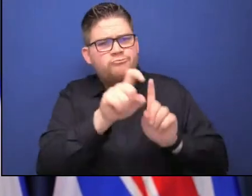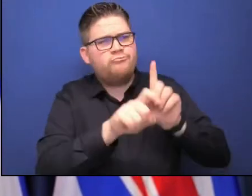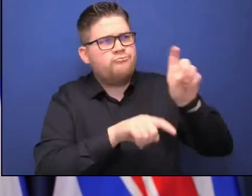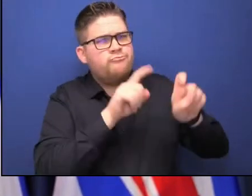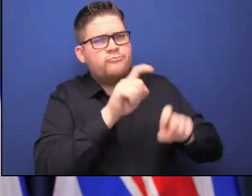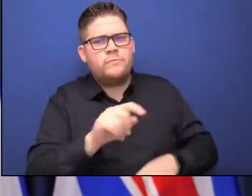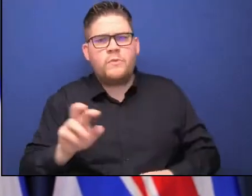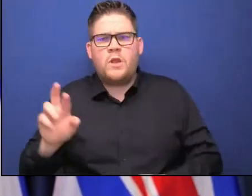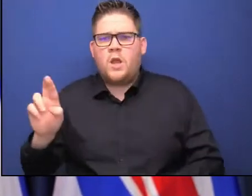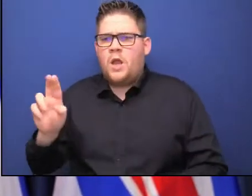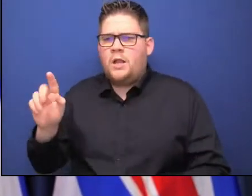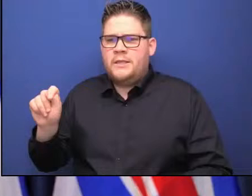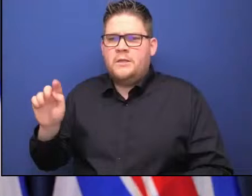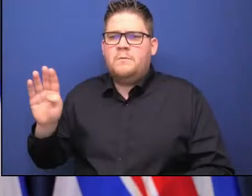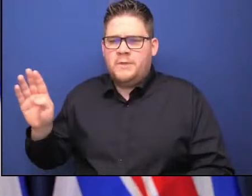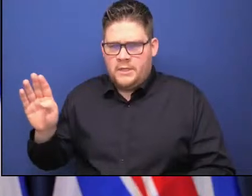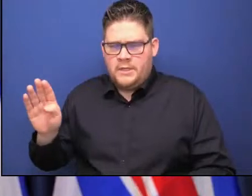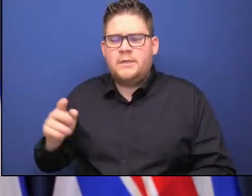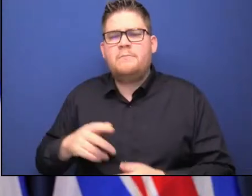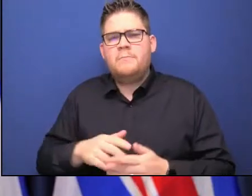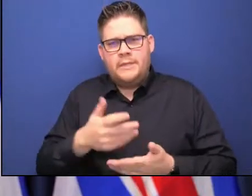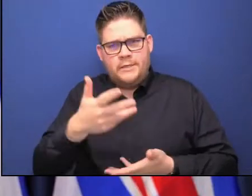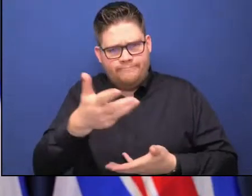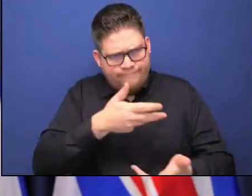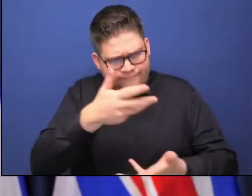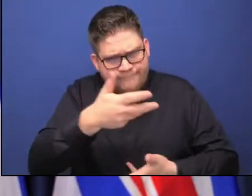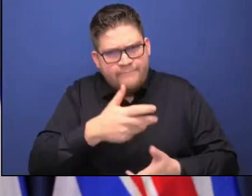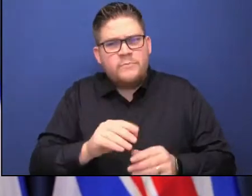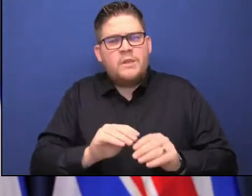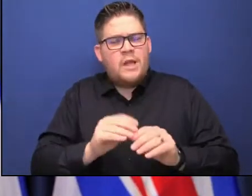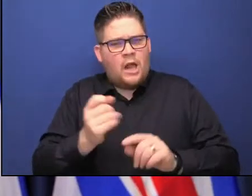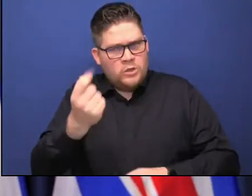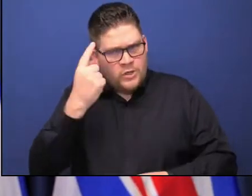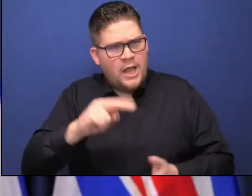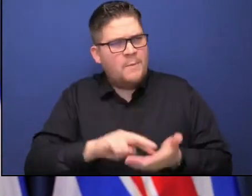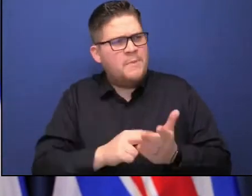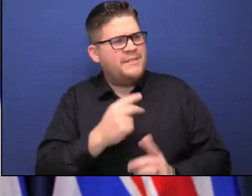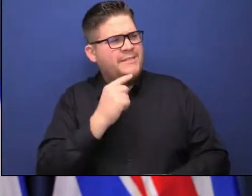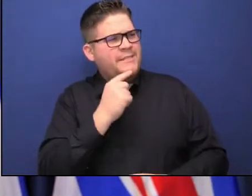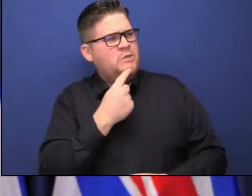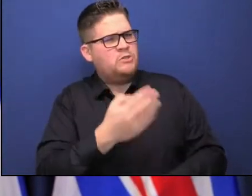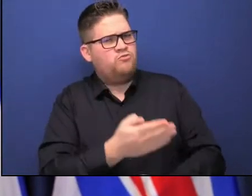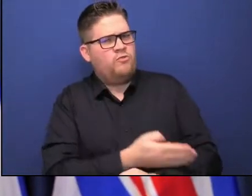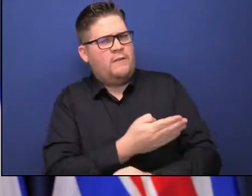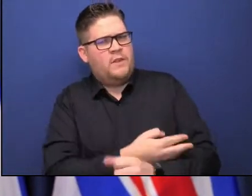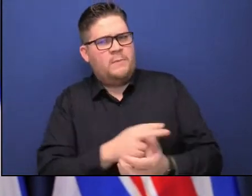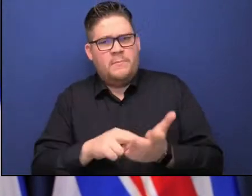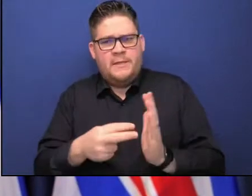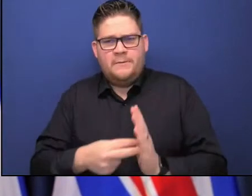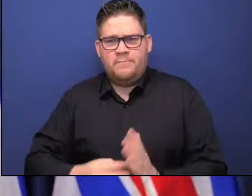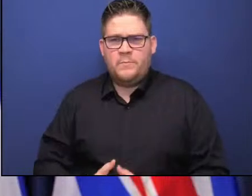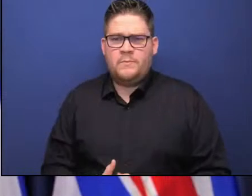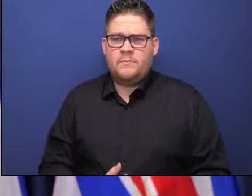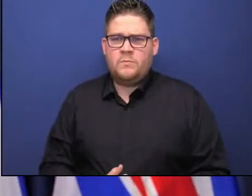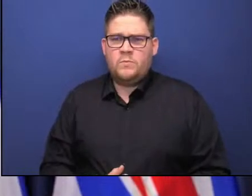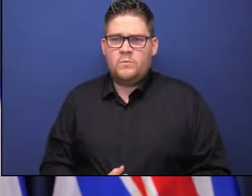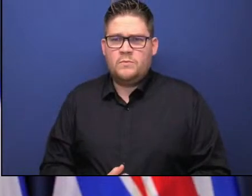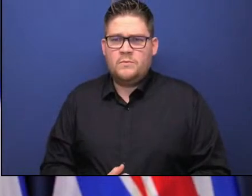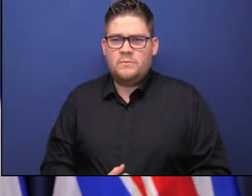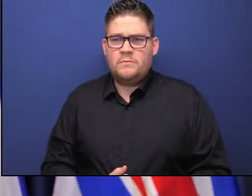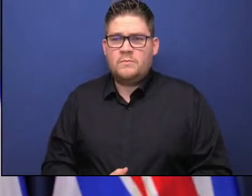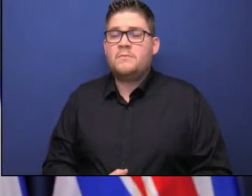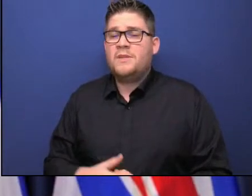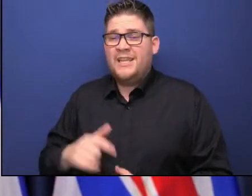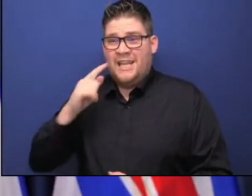what we're looking at is things that life safety systems of the building are failing, you need to do massive work to extend the life of the